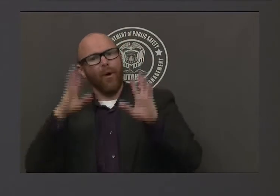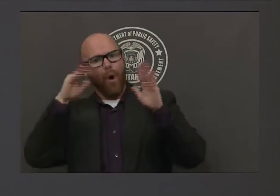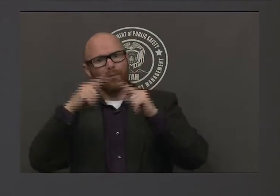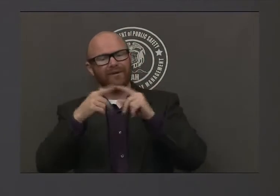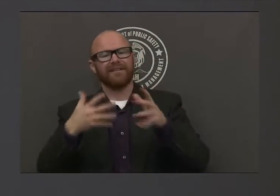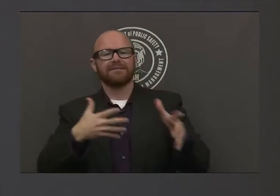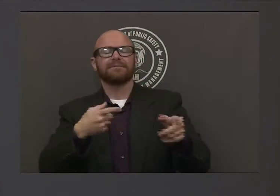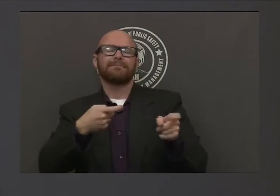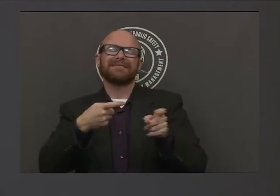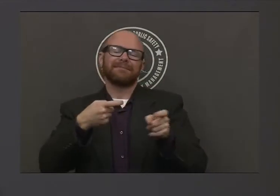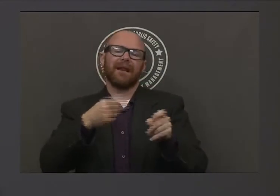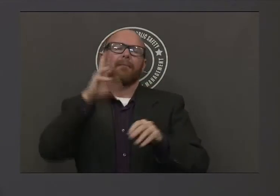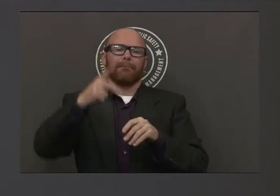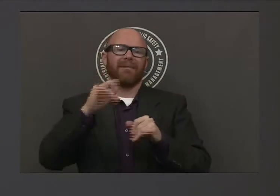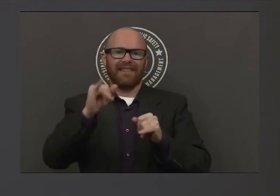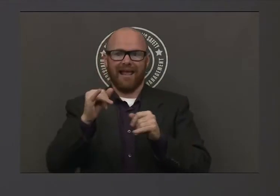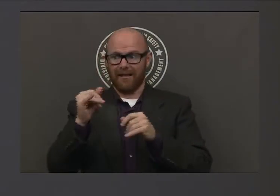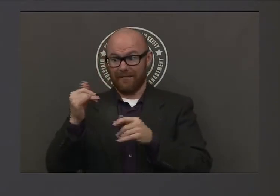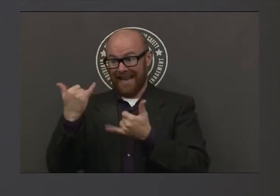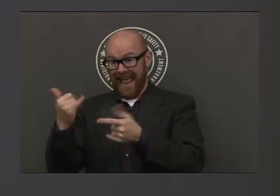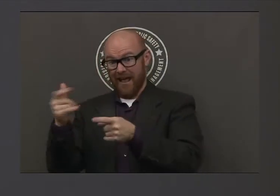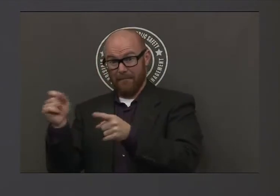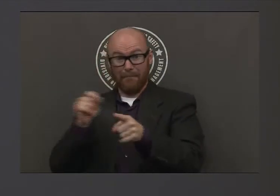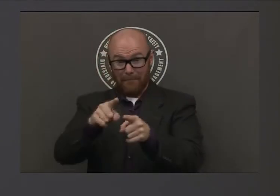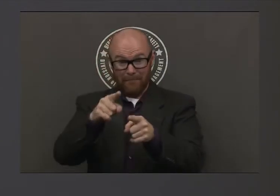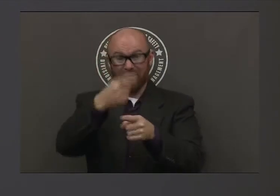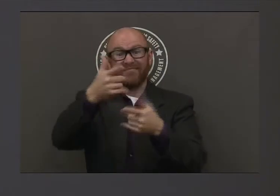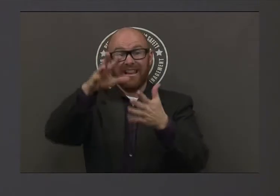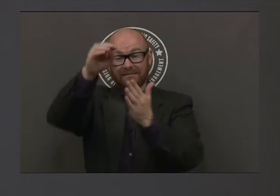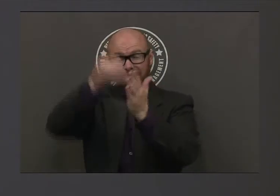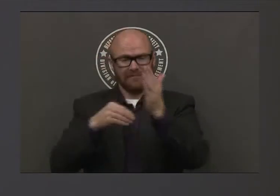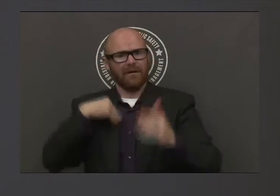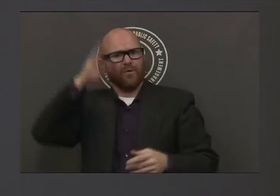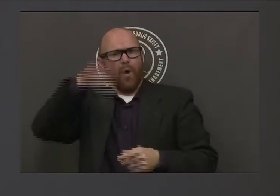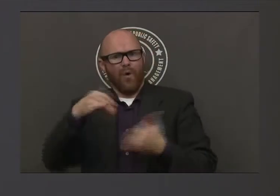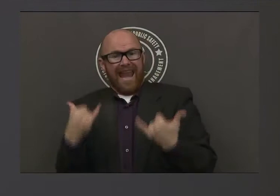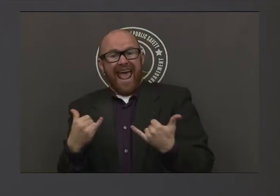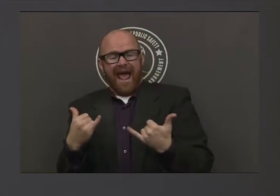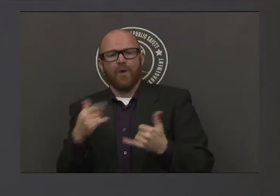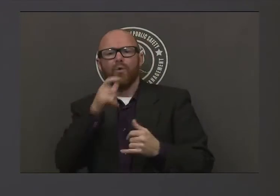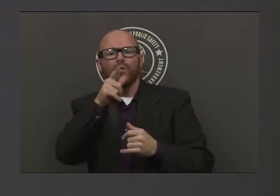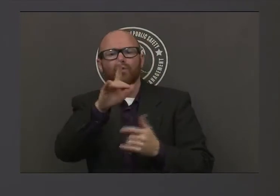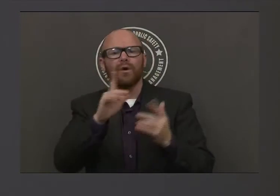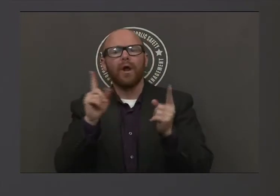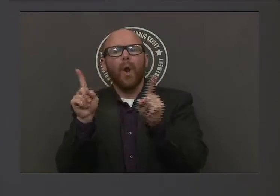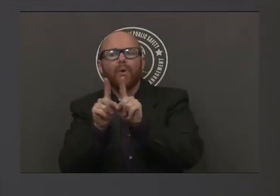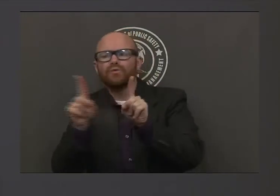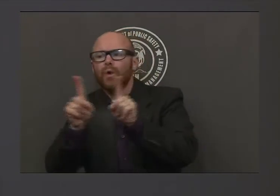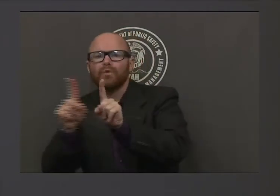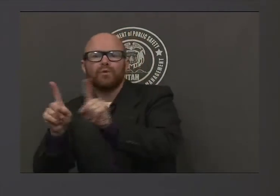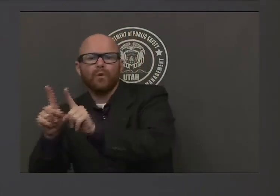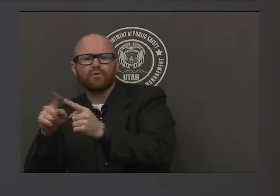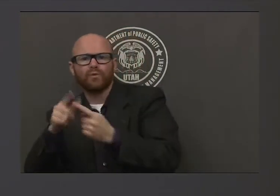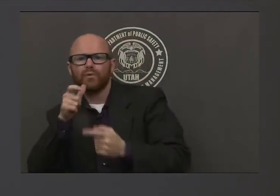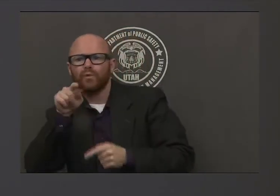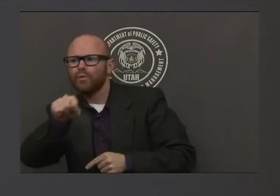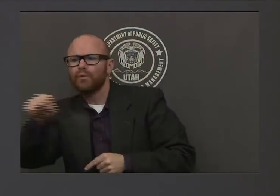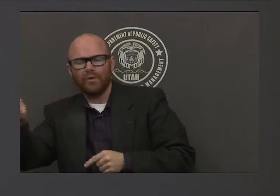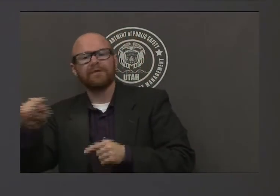contacts, again, allowing public health contact tracers to reach out to the close contacts either by phone or by text.